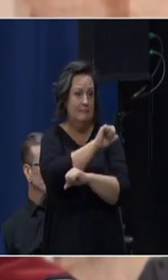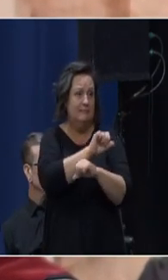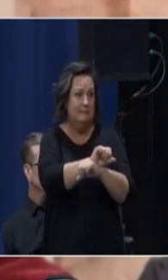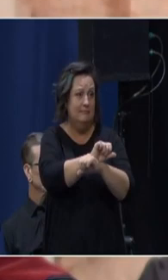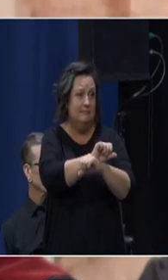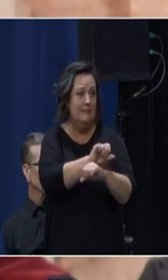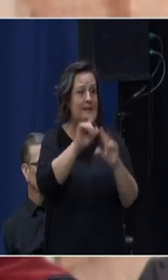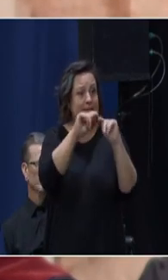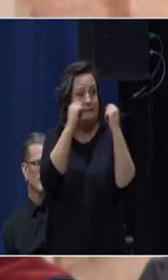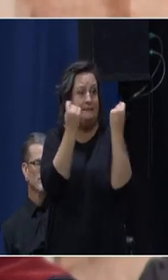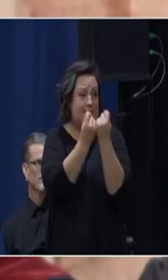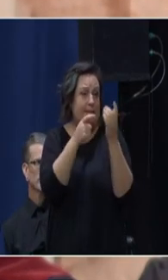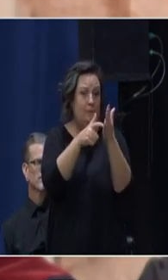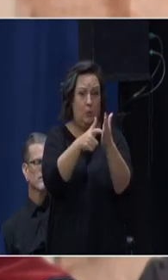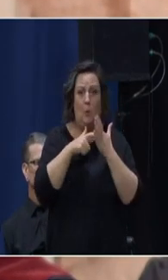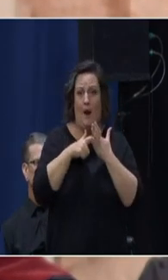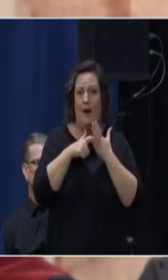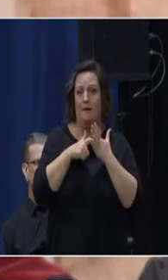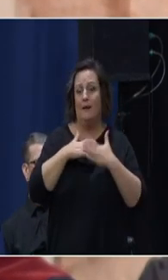appreciate your contributions.